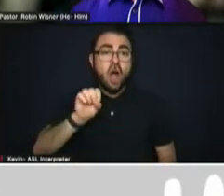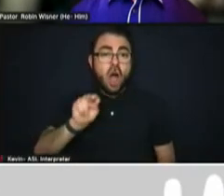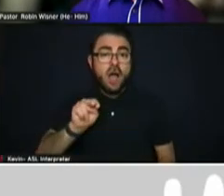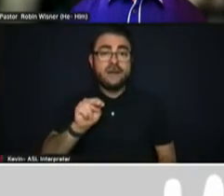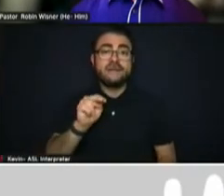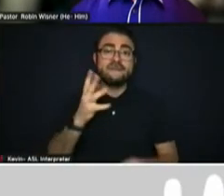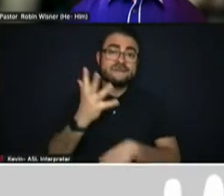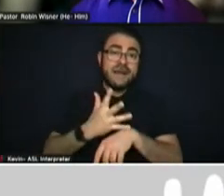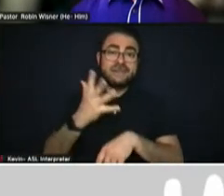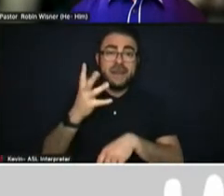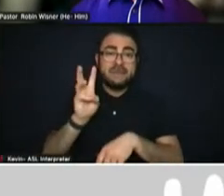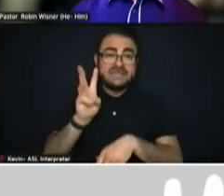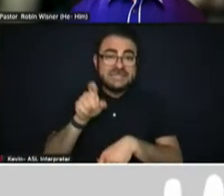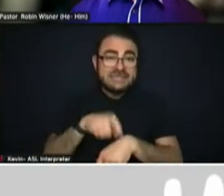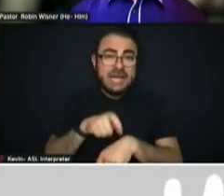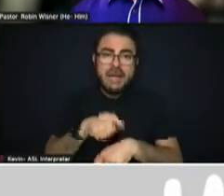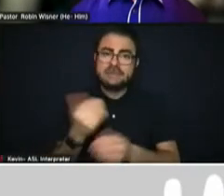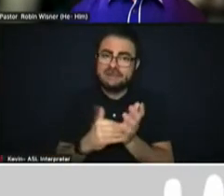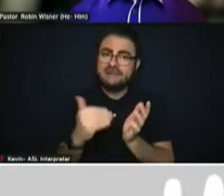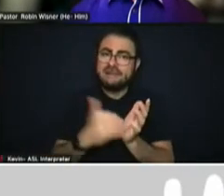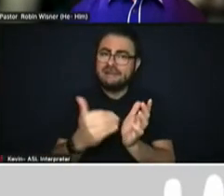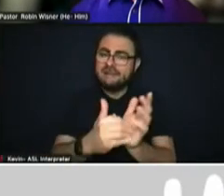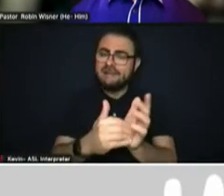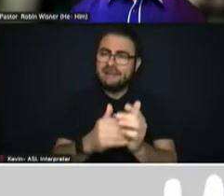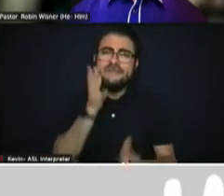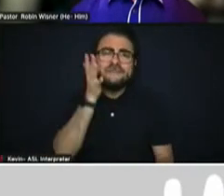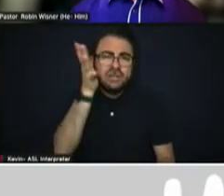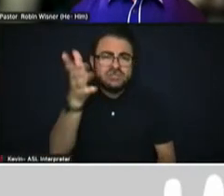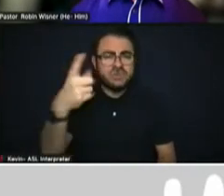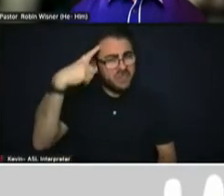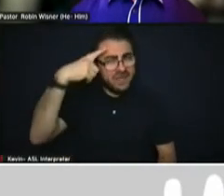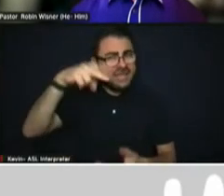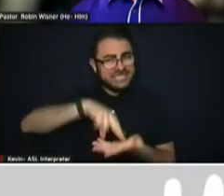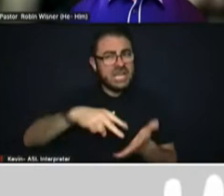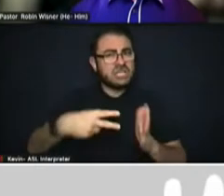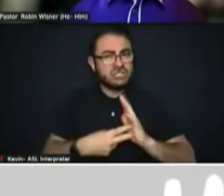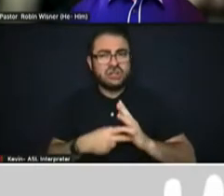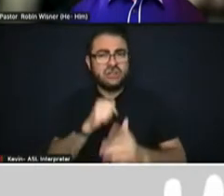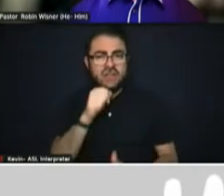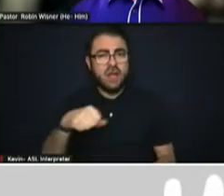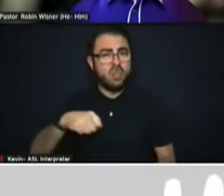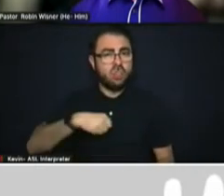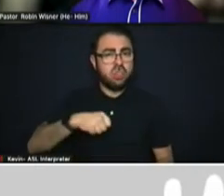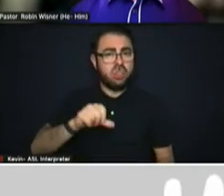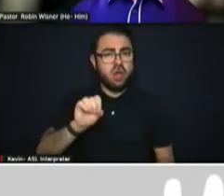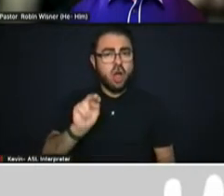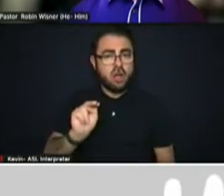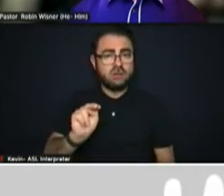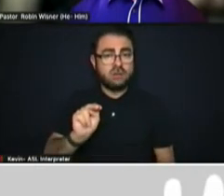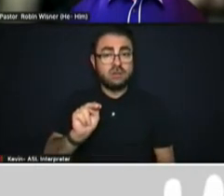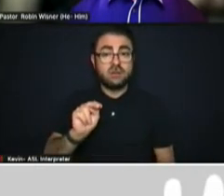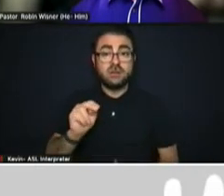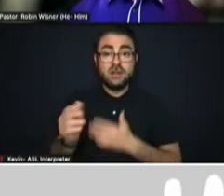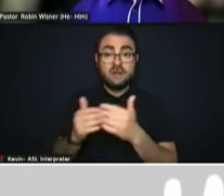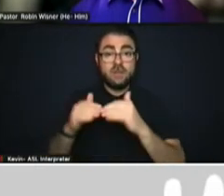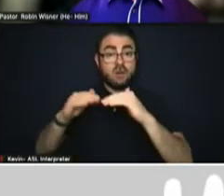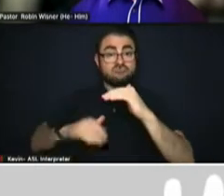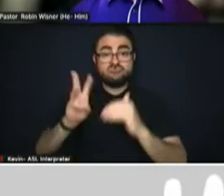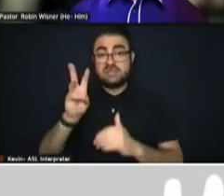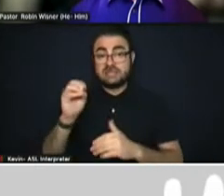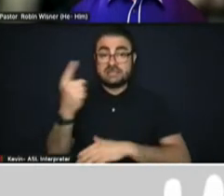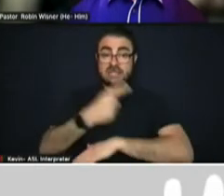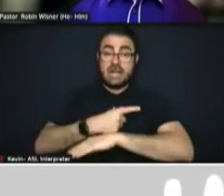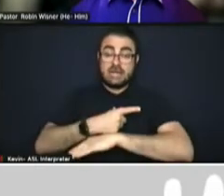point, you start thinking it becomes intentional, right? Like we told you so many times, even if it's still within the 60-day period,